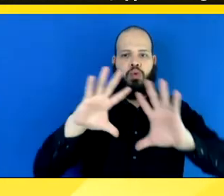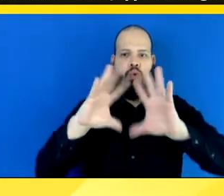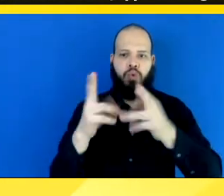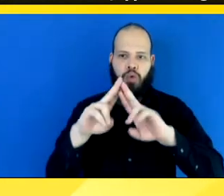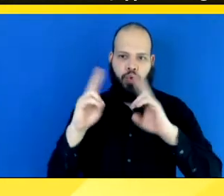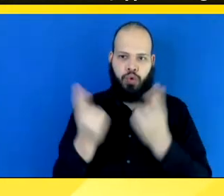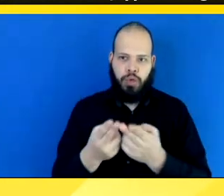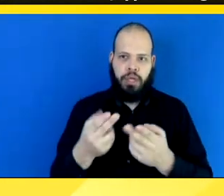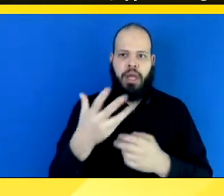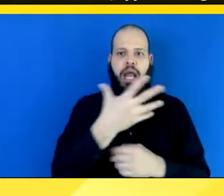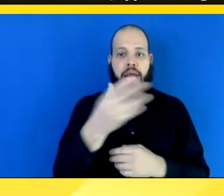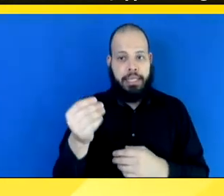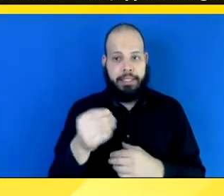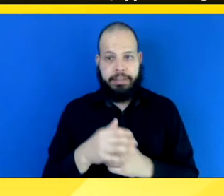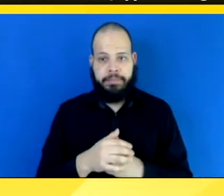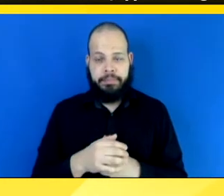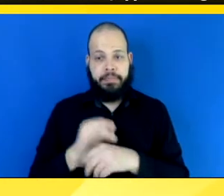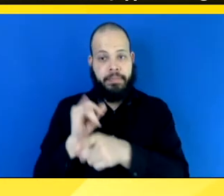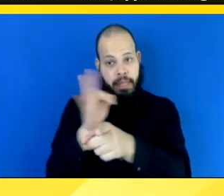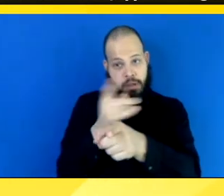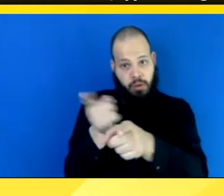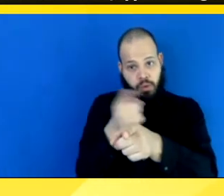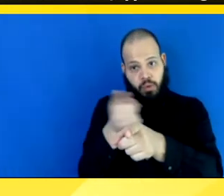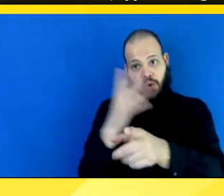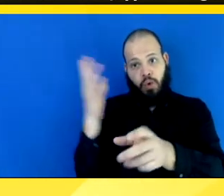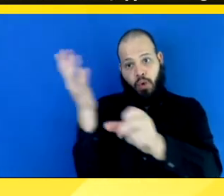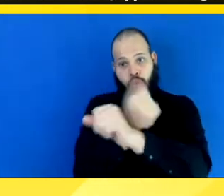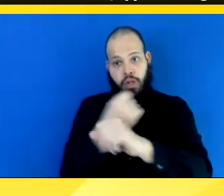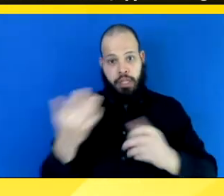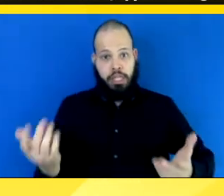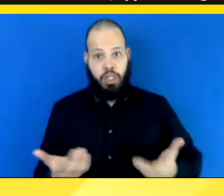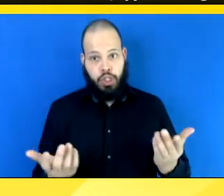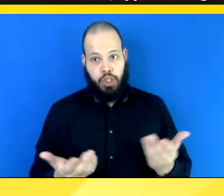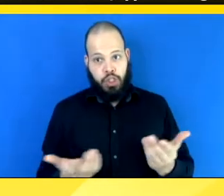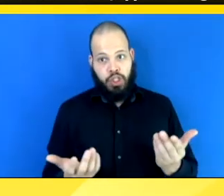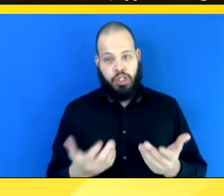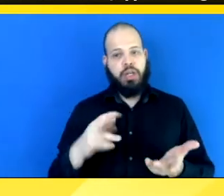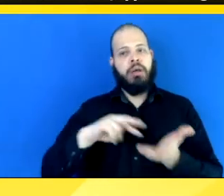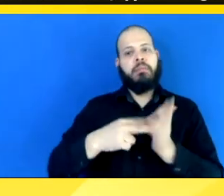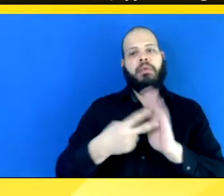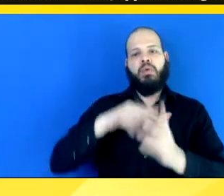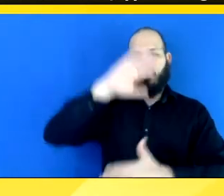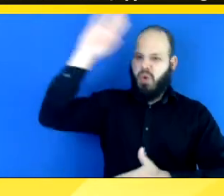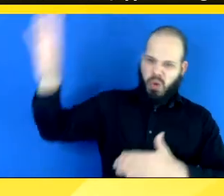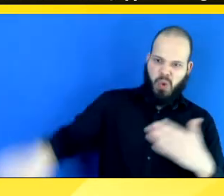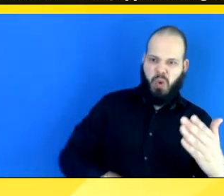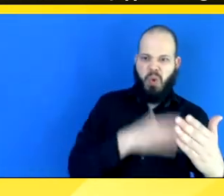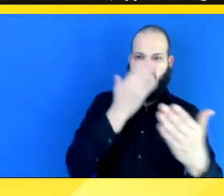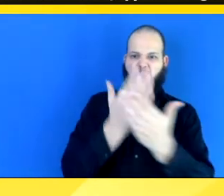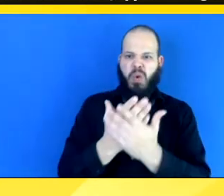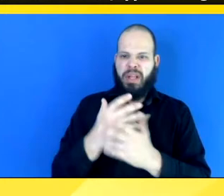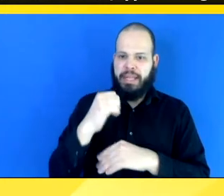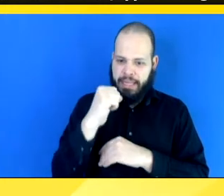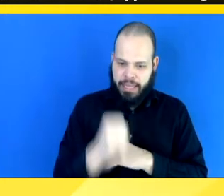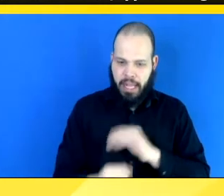this battle here, it opens up the whole South. You are going to win. And you